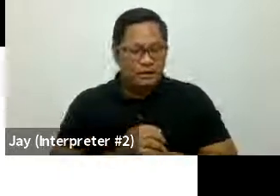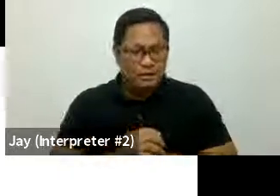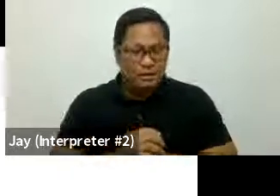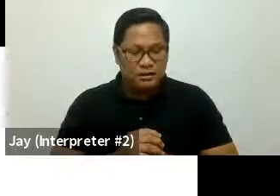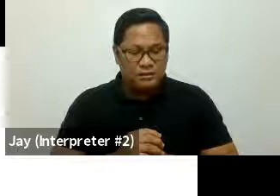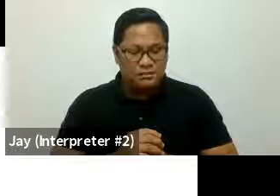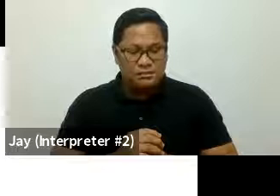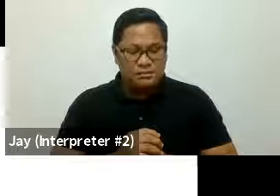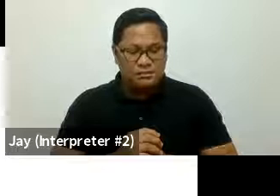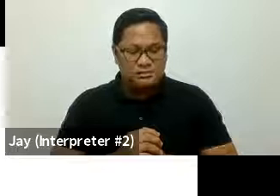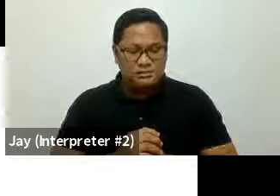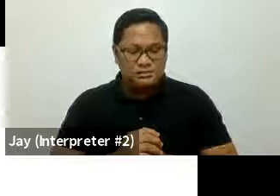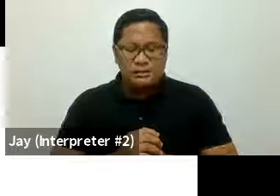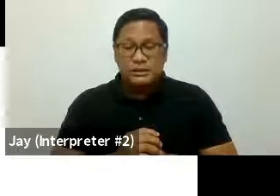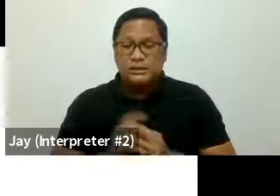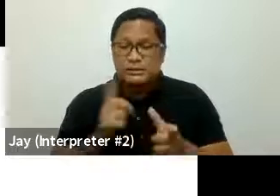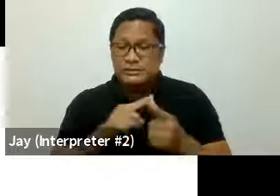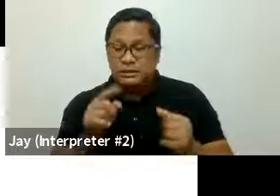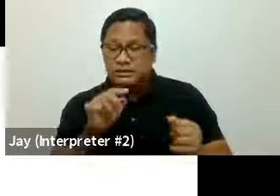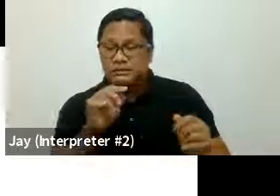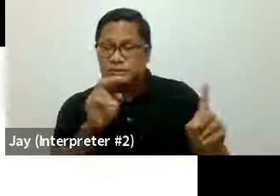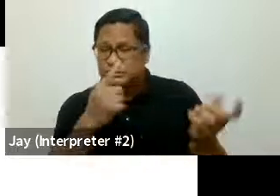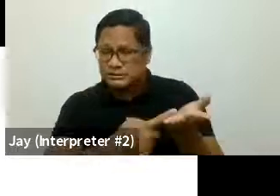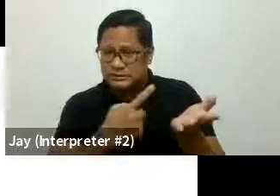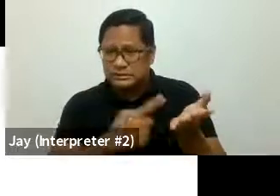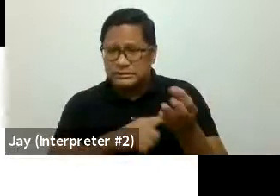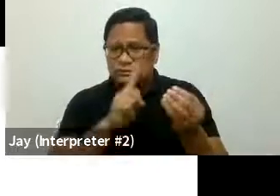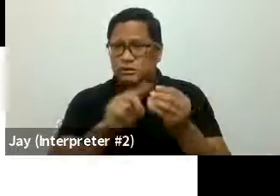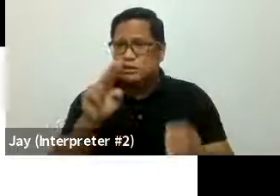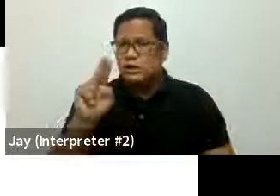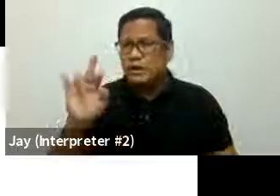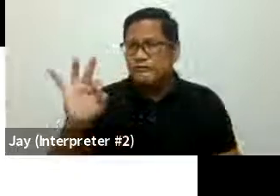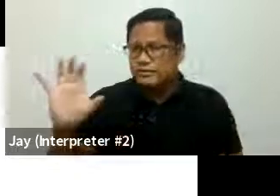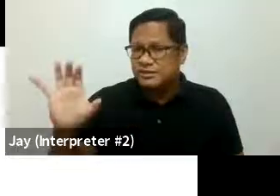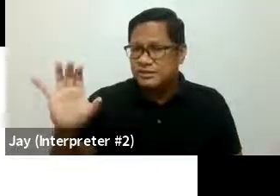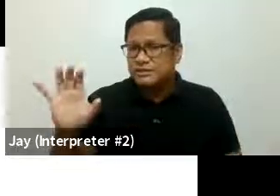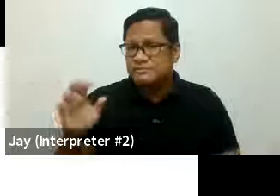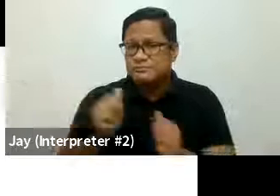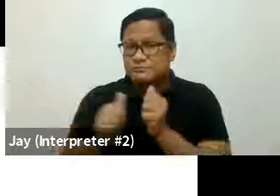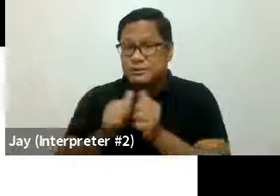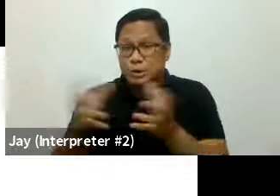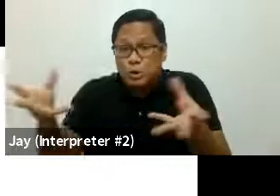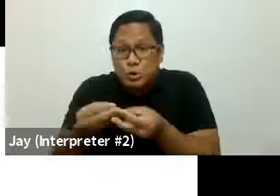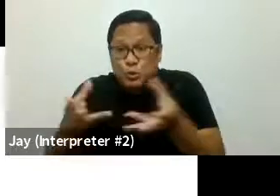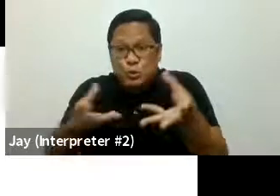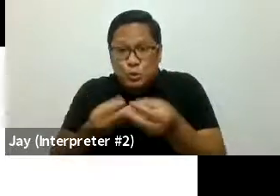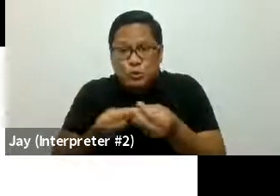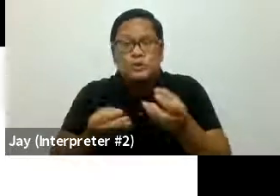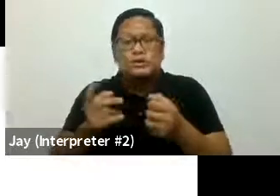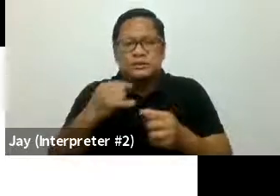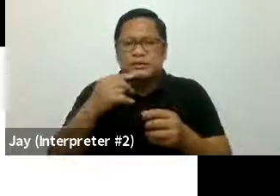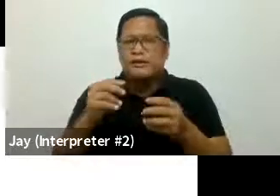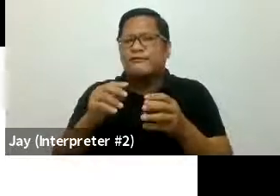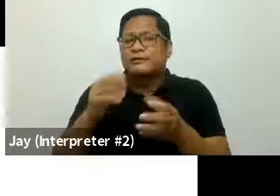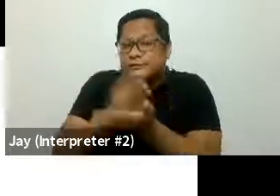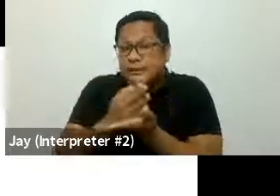So I think I basically talk about that. When I talk about UHC, pooling is important, prepayment is